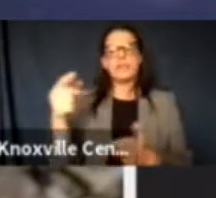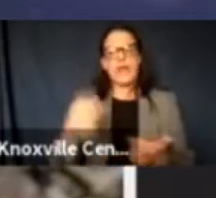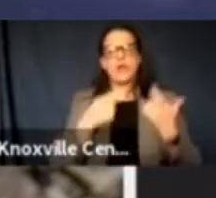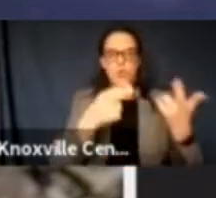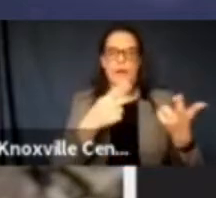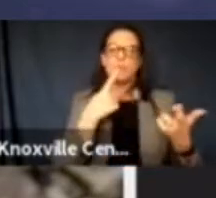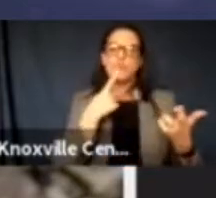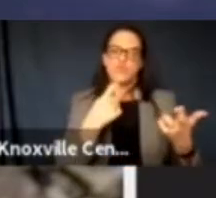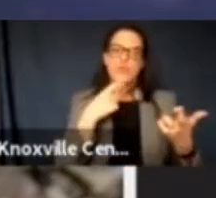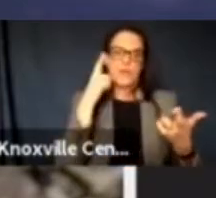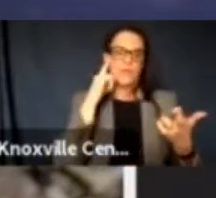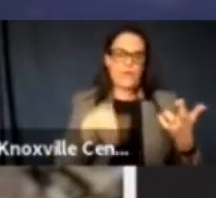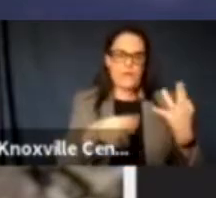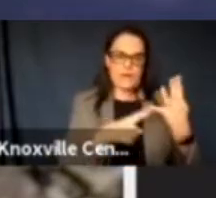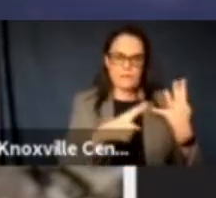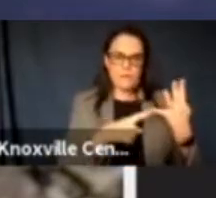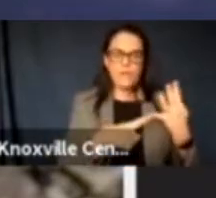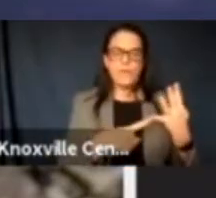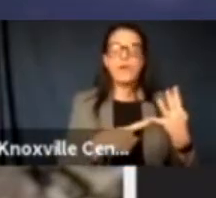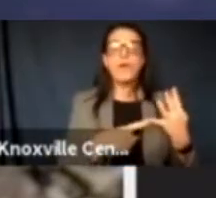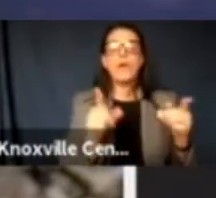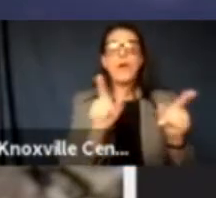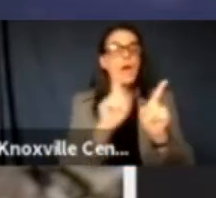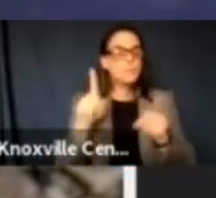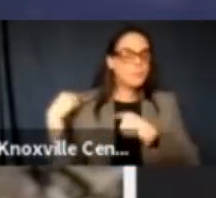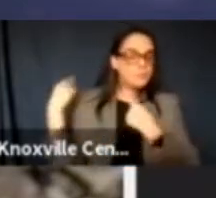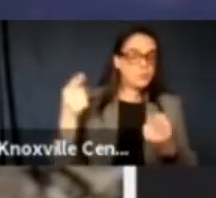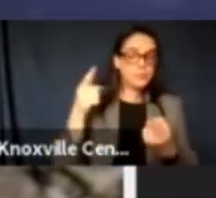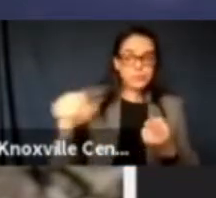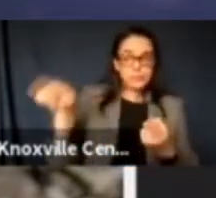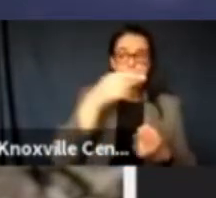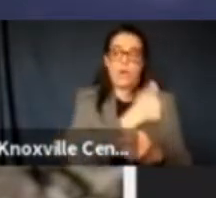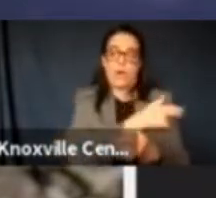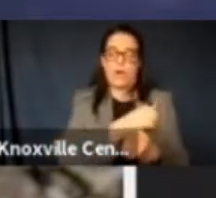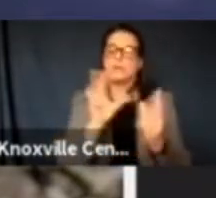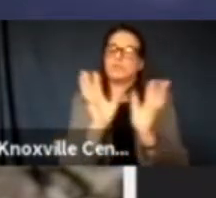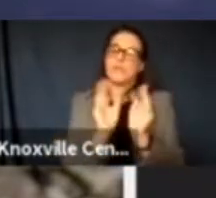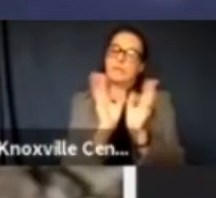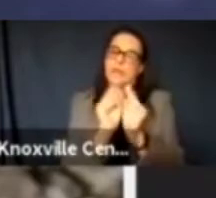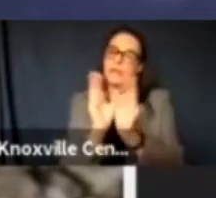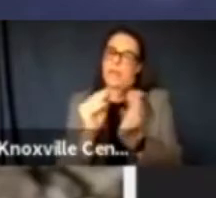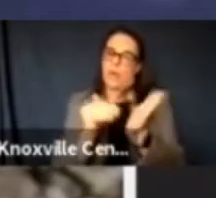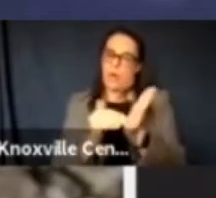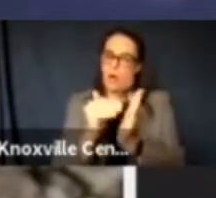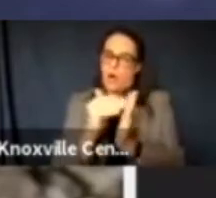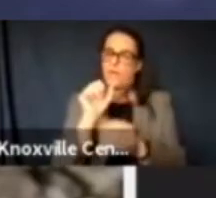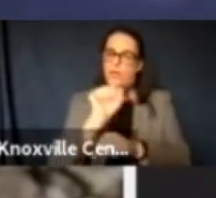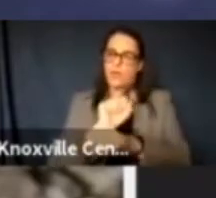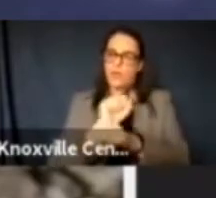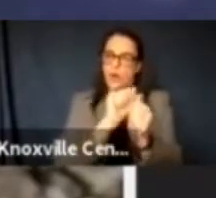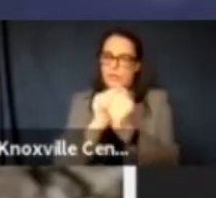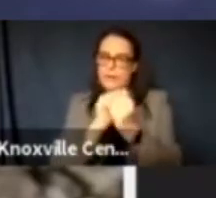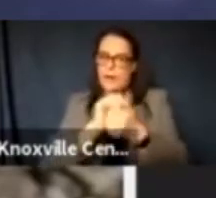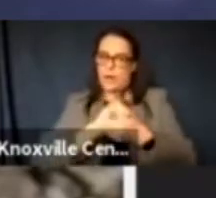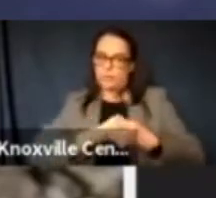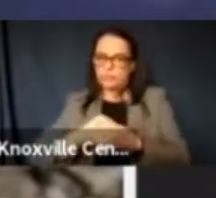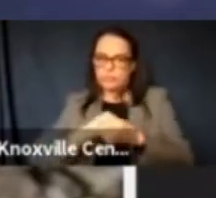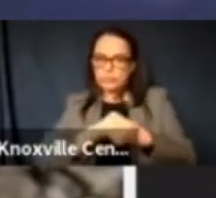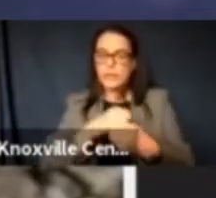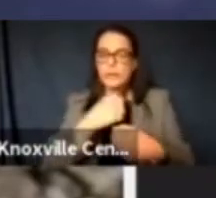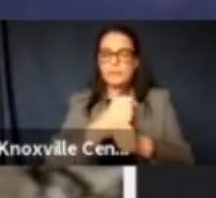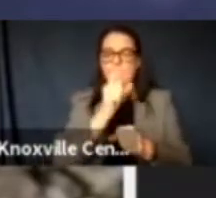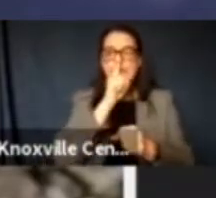as red. As always, the hospital systems continue to meet routinely, work together to ensure that no system is